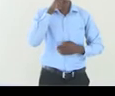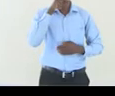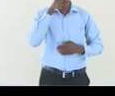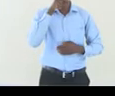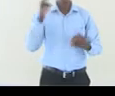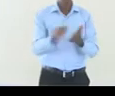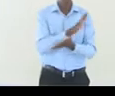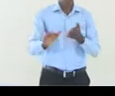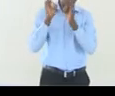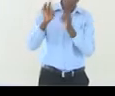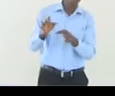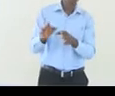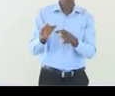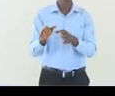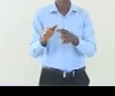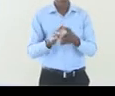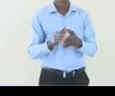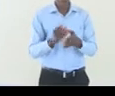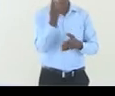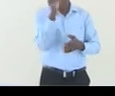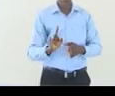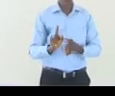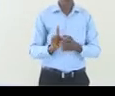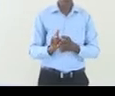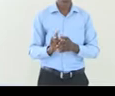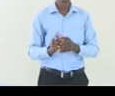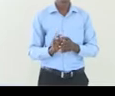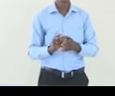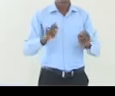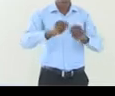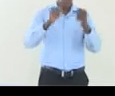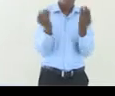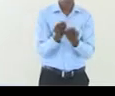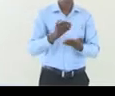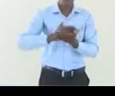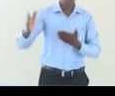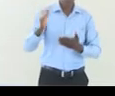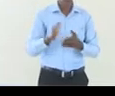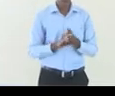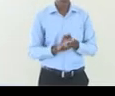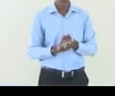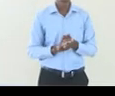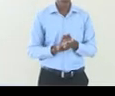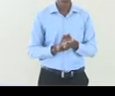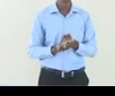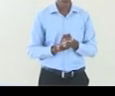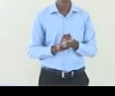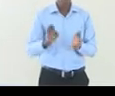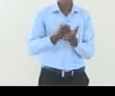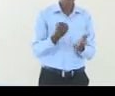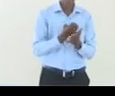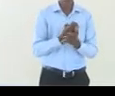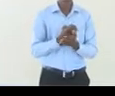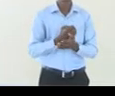environment, violent, hateful, resentful, of ethnic bigotry, religious intolerance,